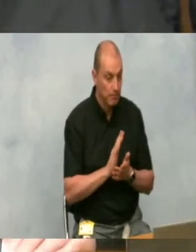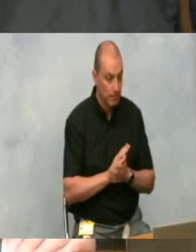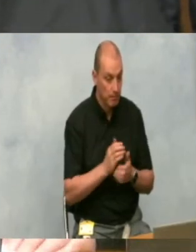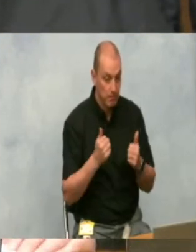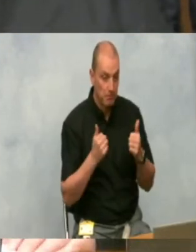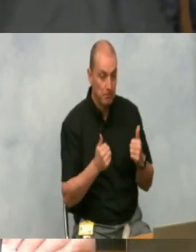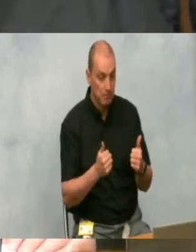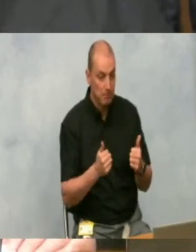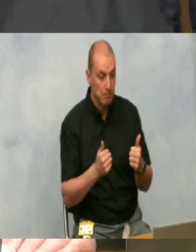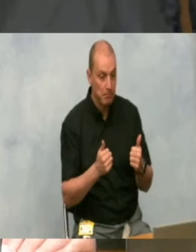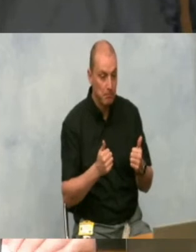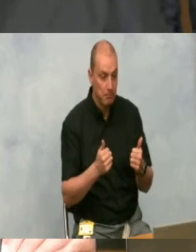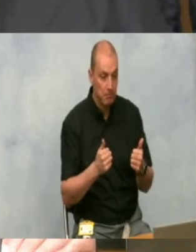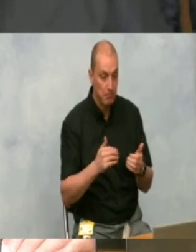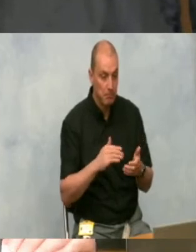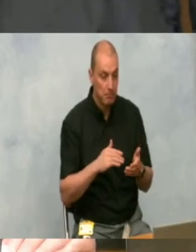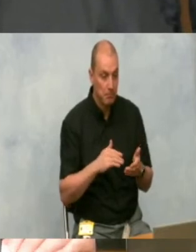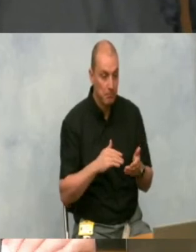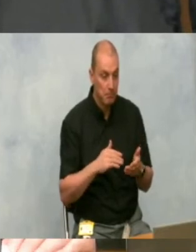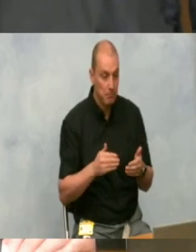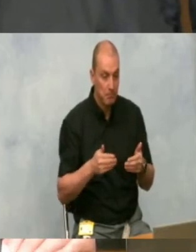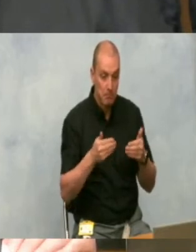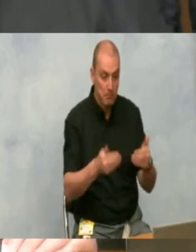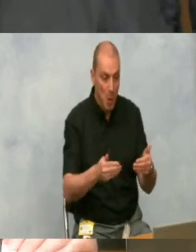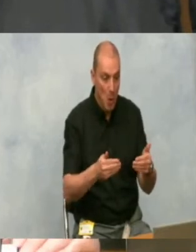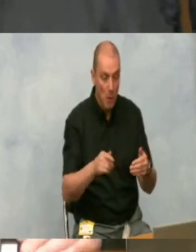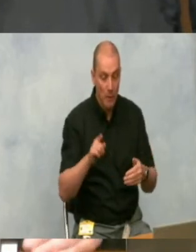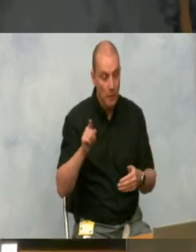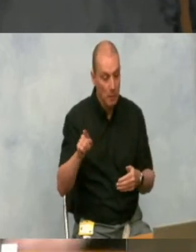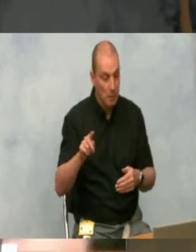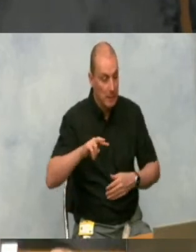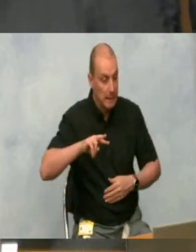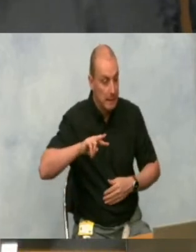this recommendation. I'll second it. Is there any